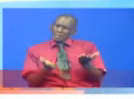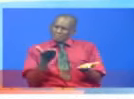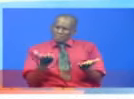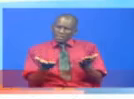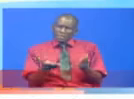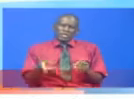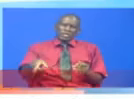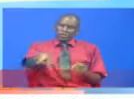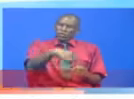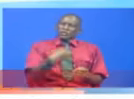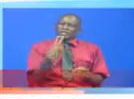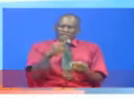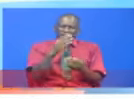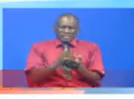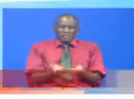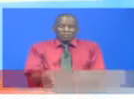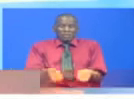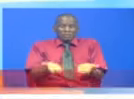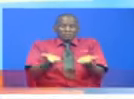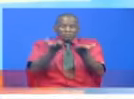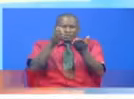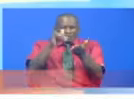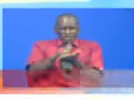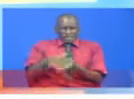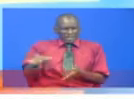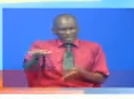we are seeing some development in that area.